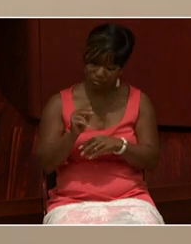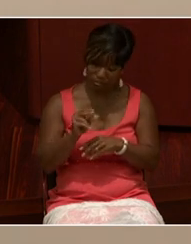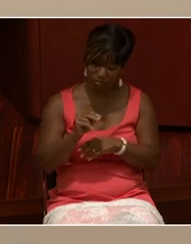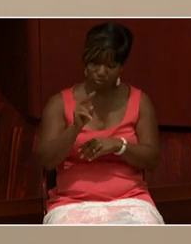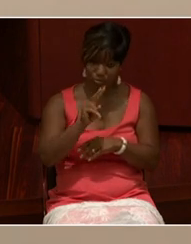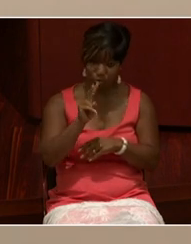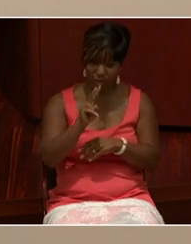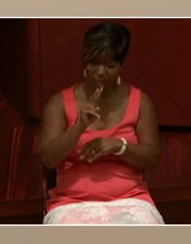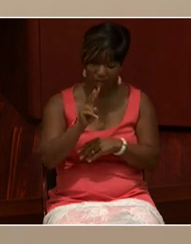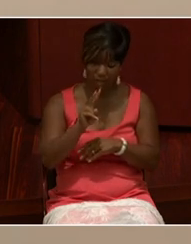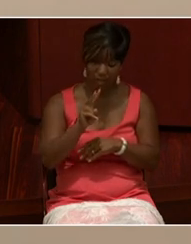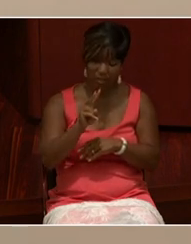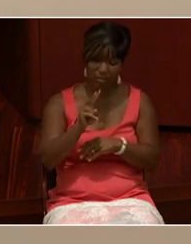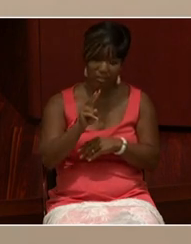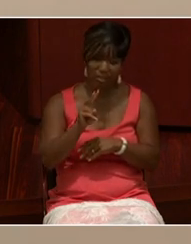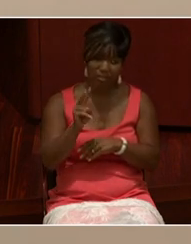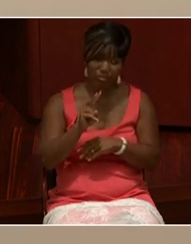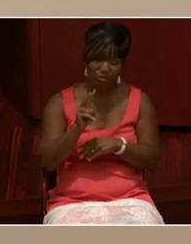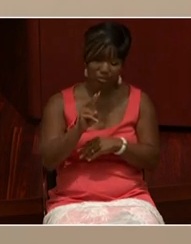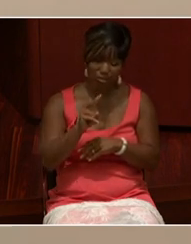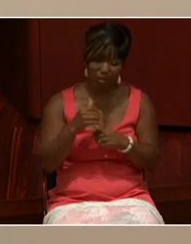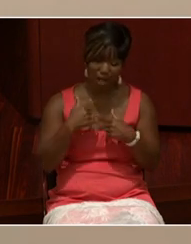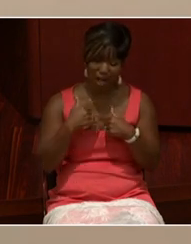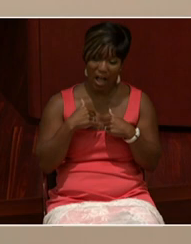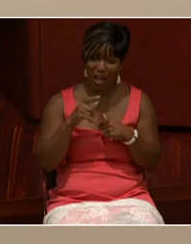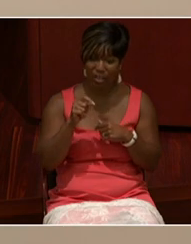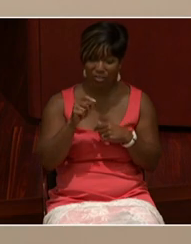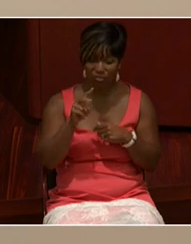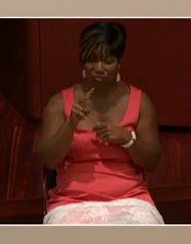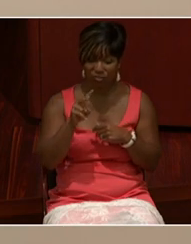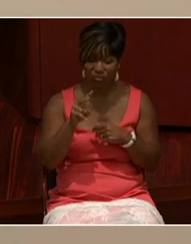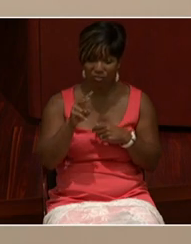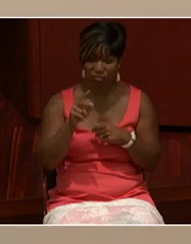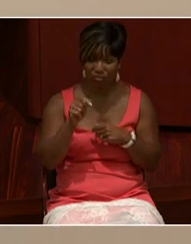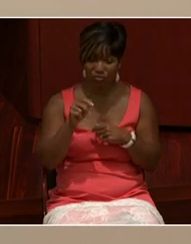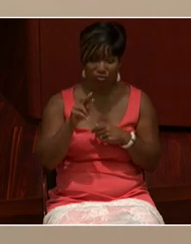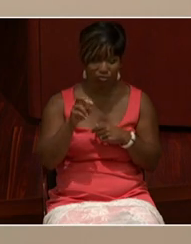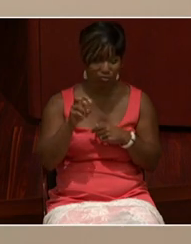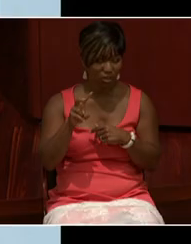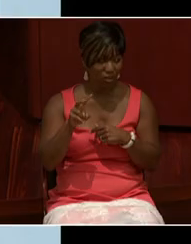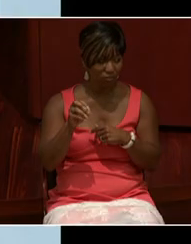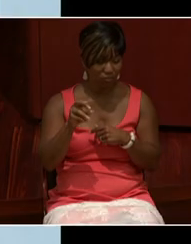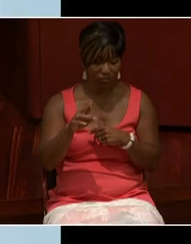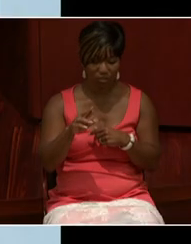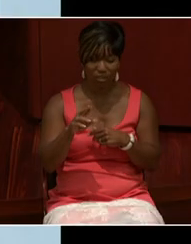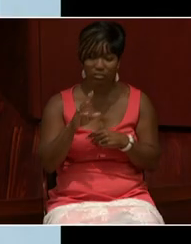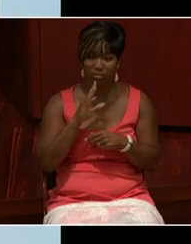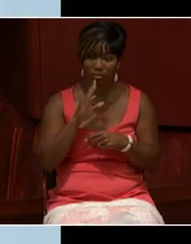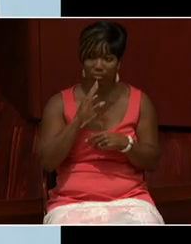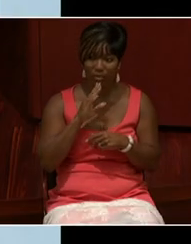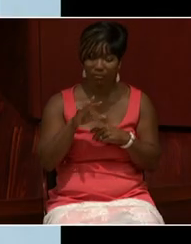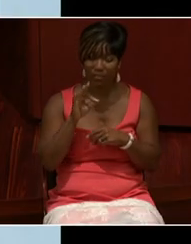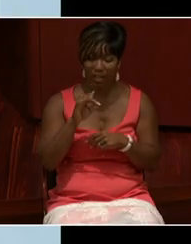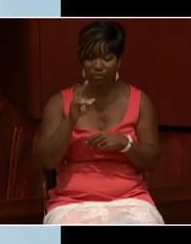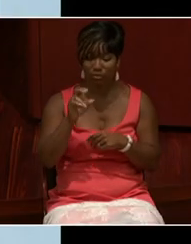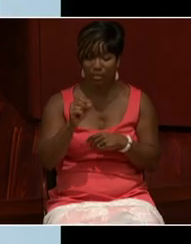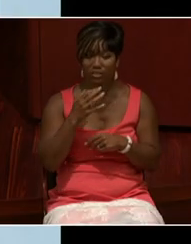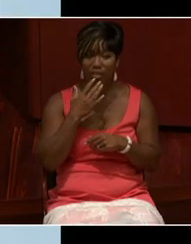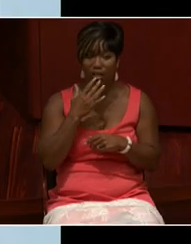2 o'clock. I'm ahead of myself. At 2 o'clock, we have Trevor Plant discussing finding U.S. colored troops at the National Archives.